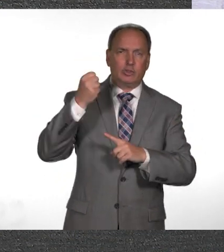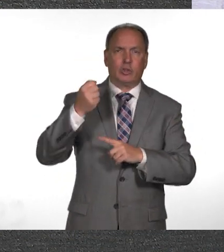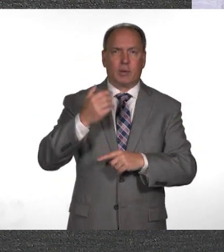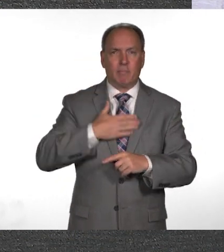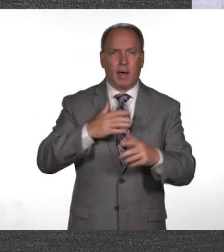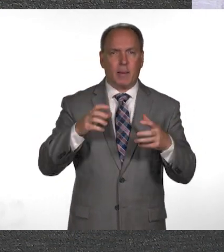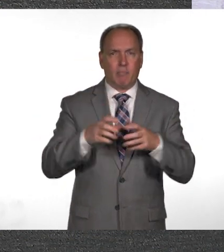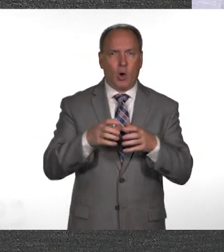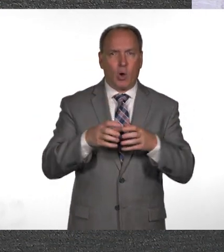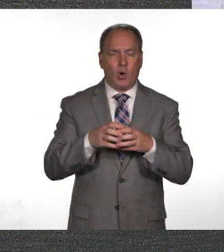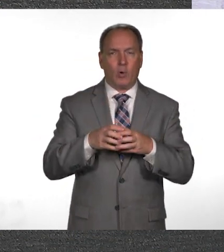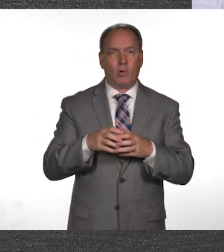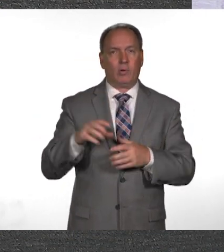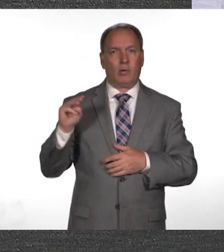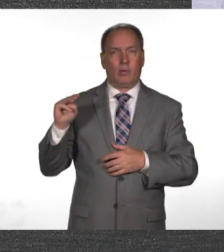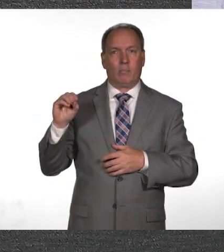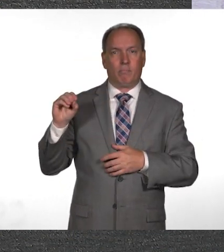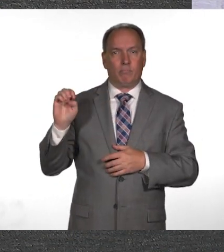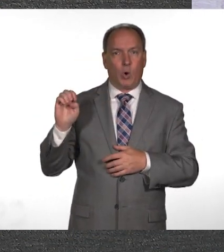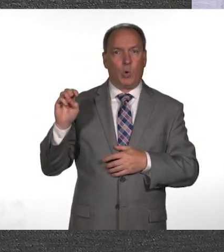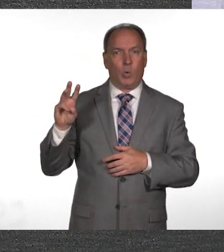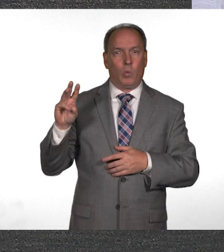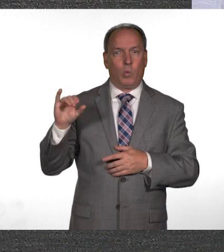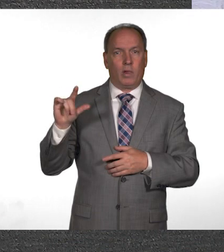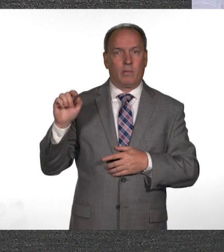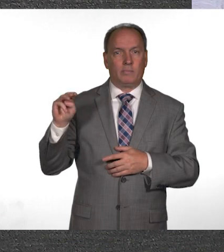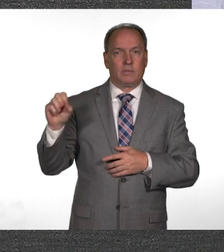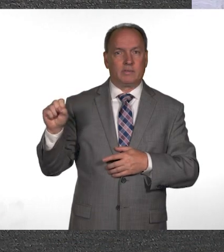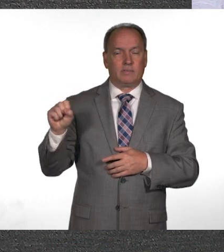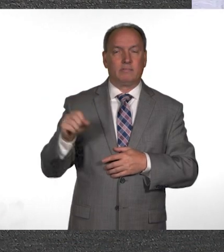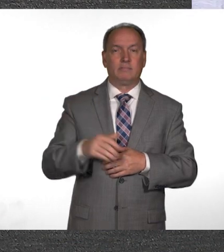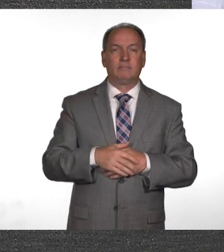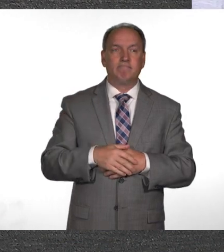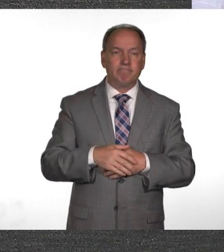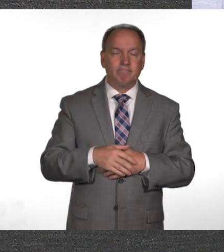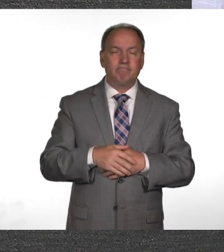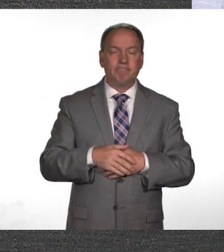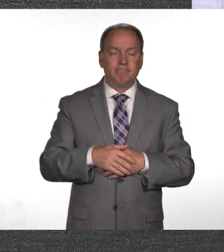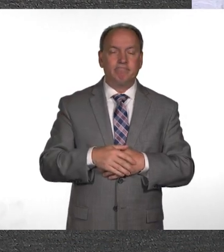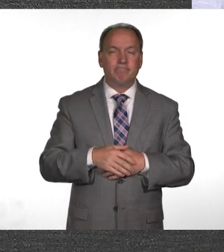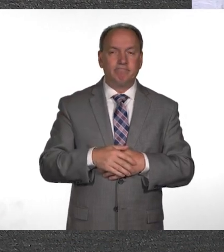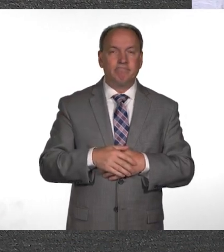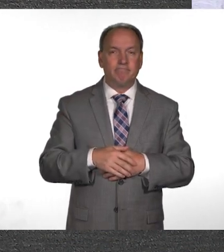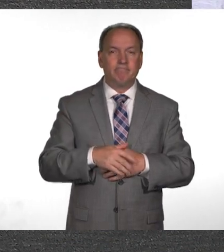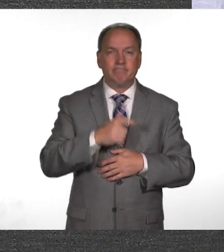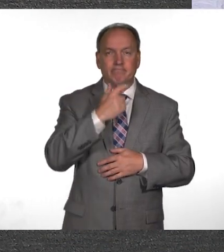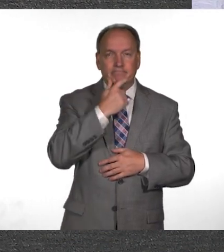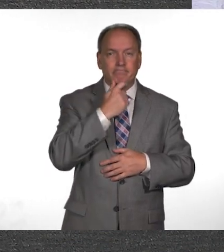by Mo Willems. An elephant and piggy book.